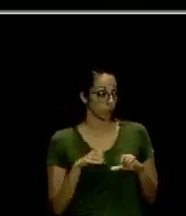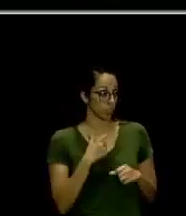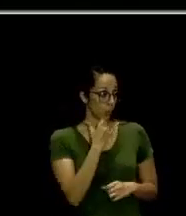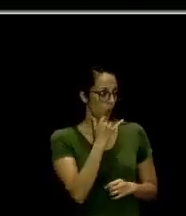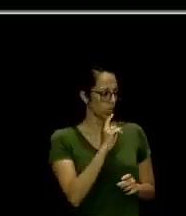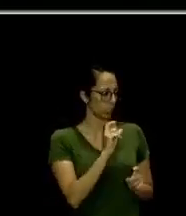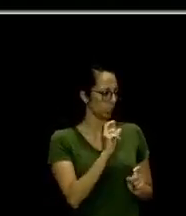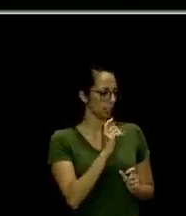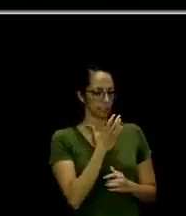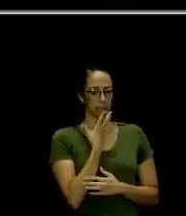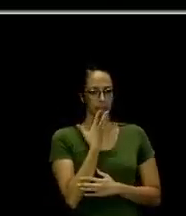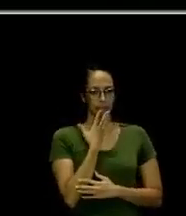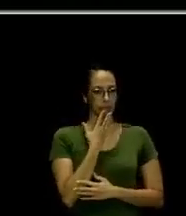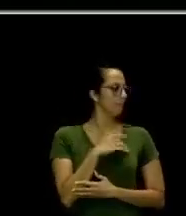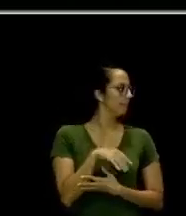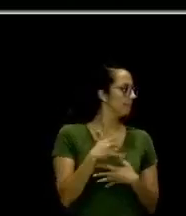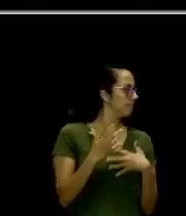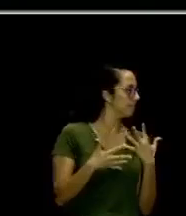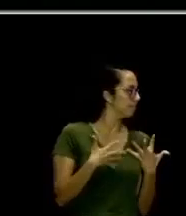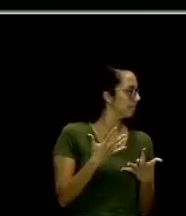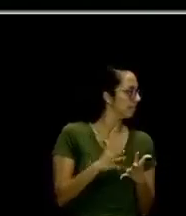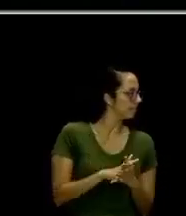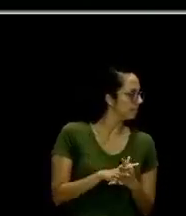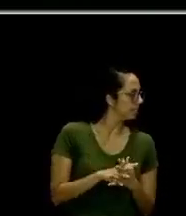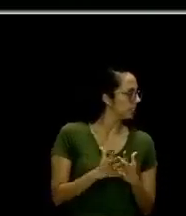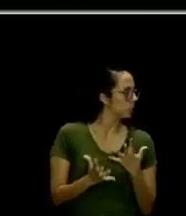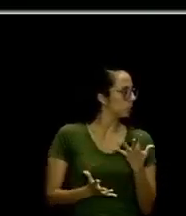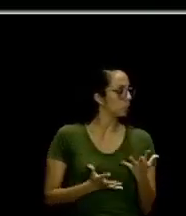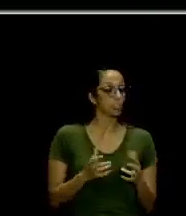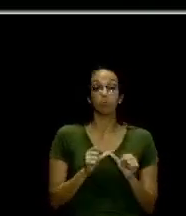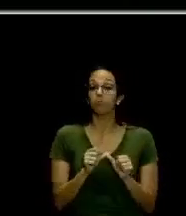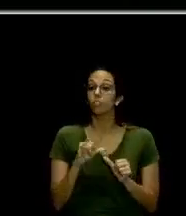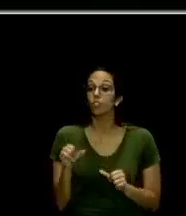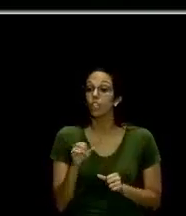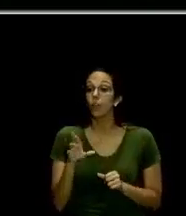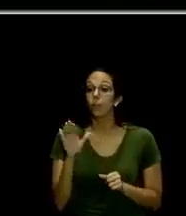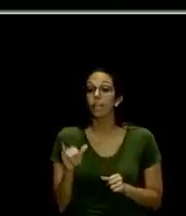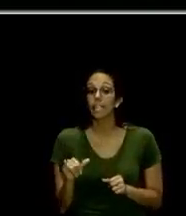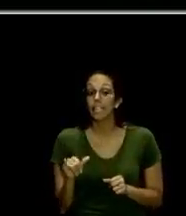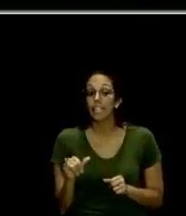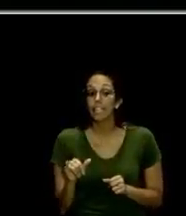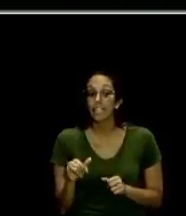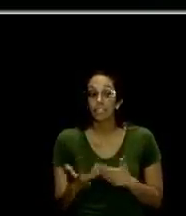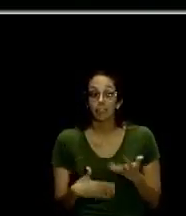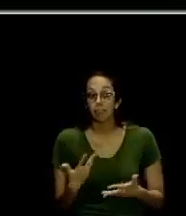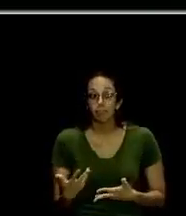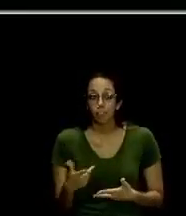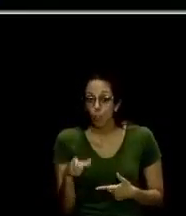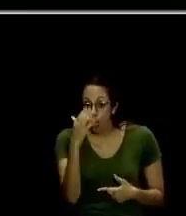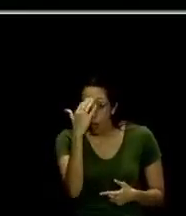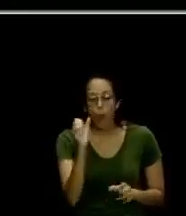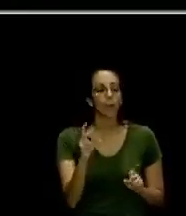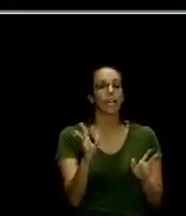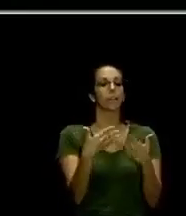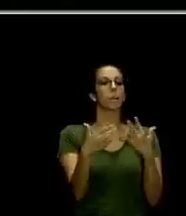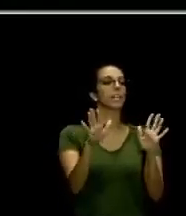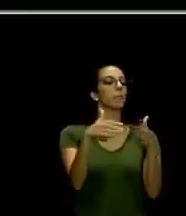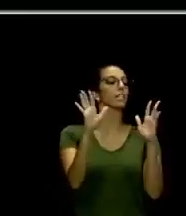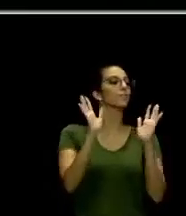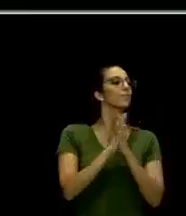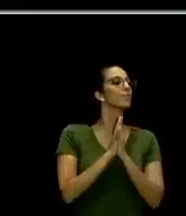wrong? Okay, we'll just... Jeremy? Yeah, okay, good. Okay, never mind,